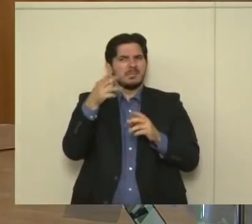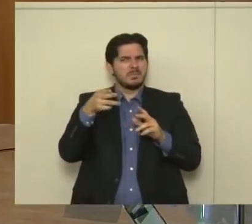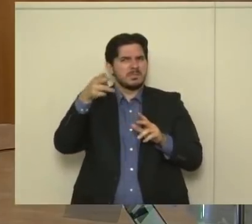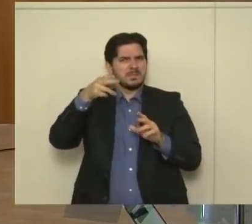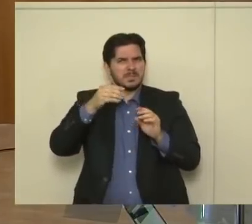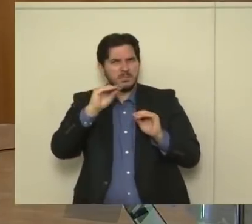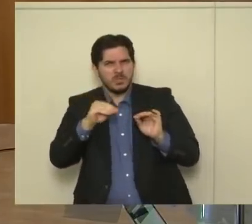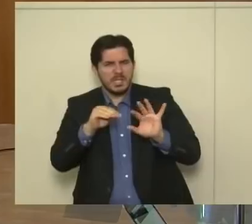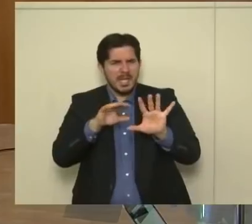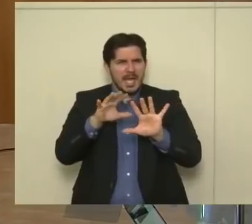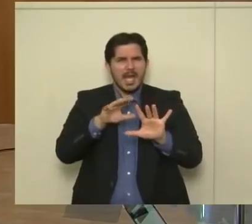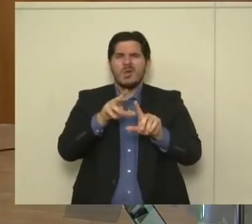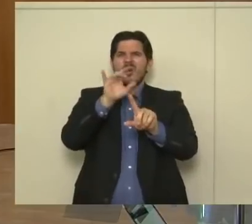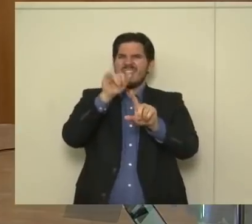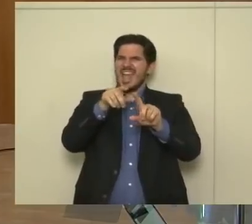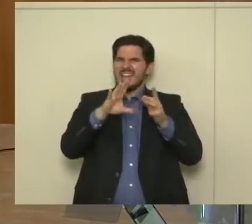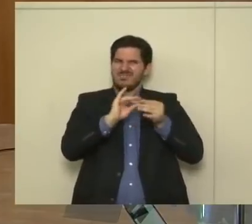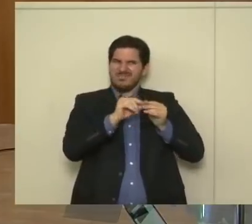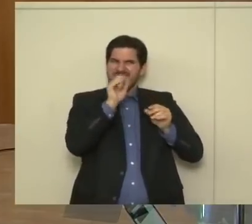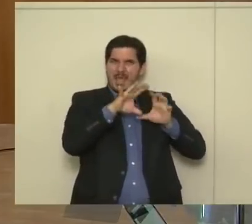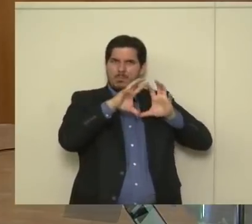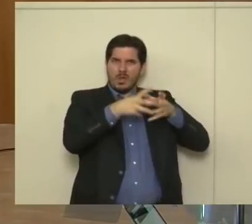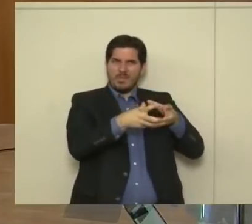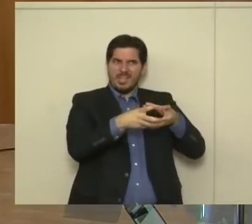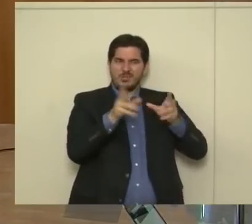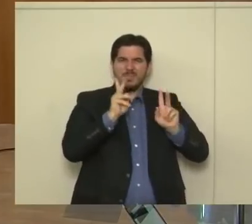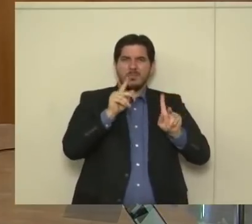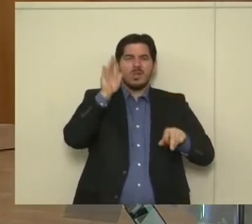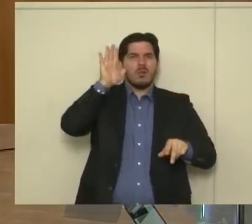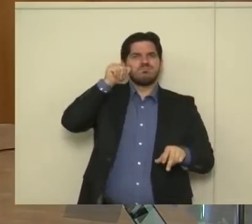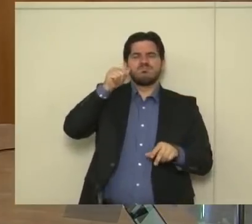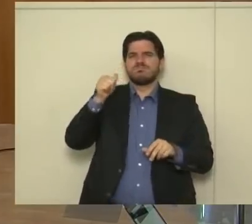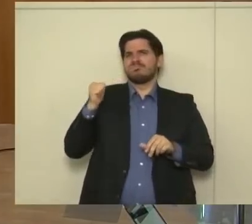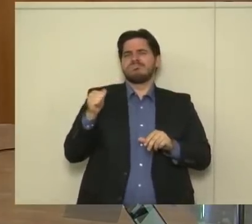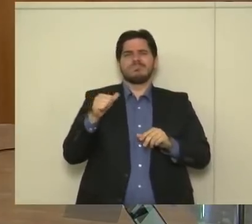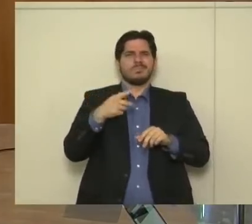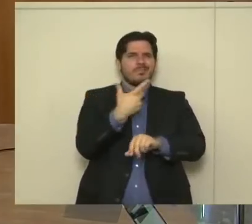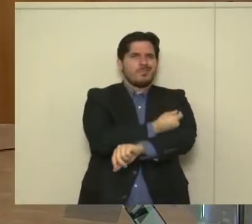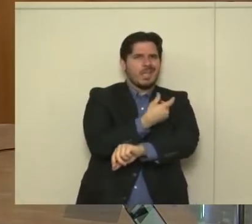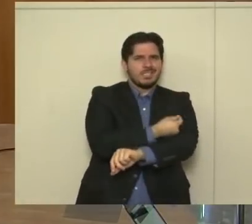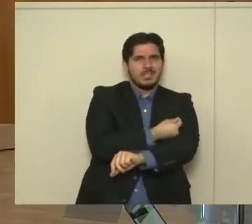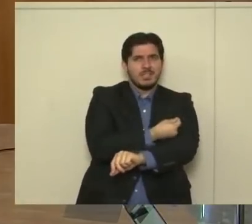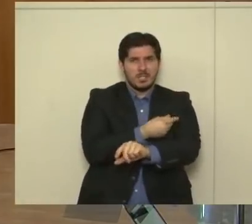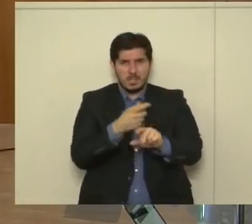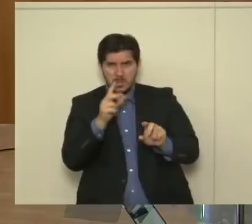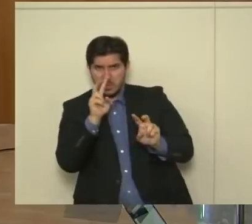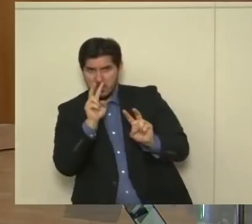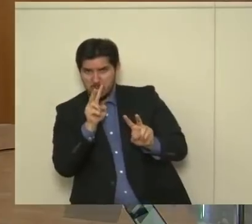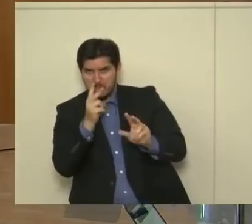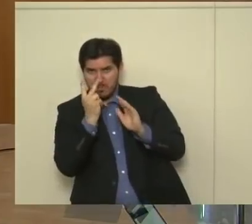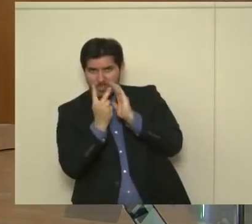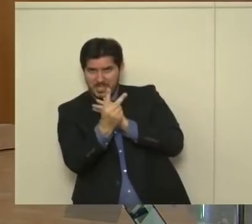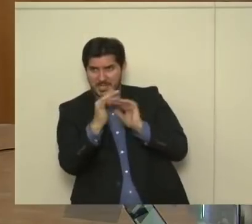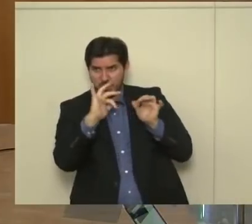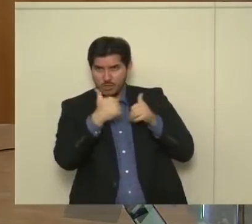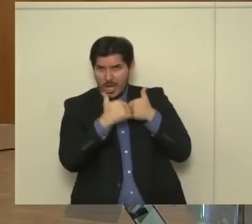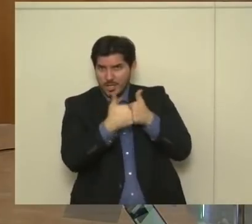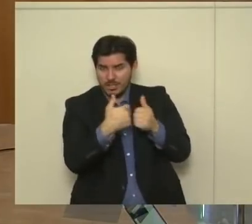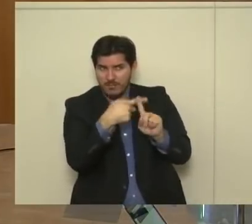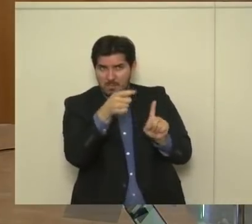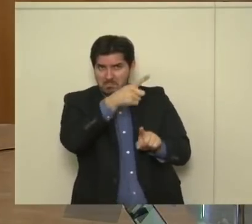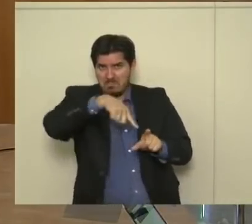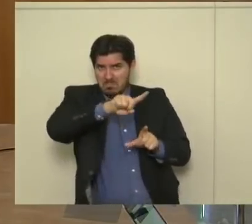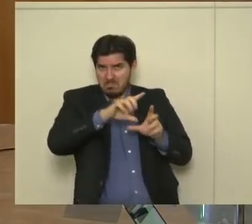challenges, actually, rather than, not rather than anything. Do you anticipate any challenges in terms